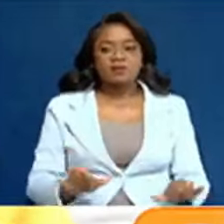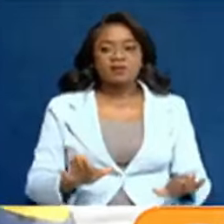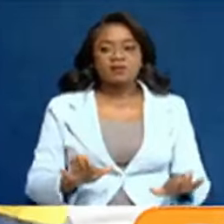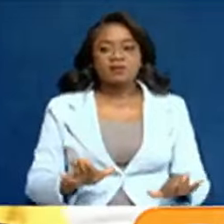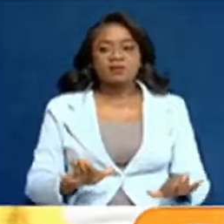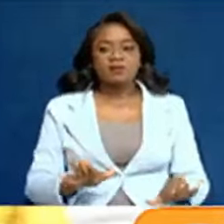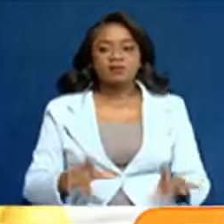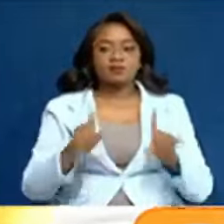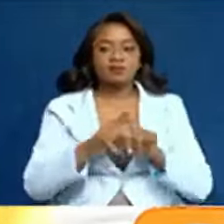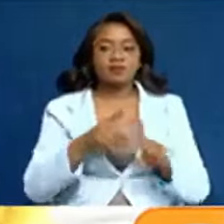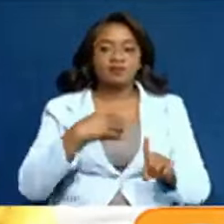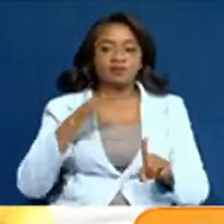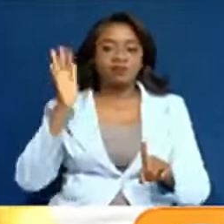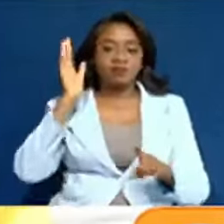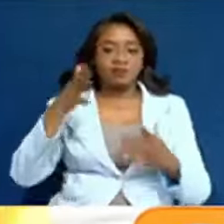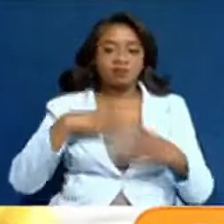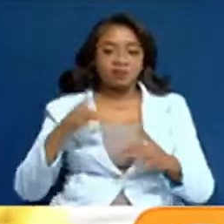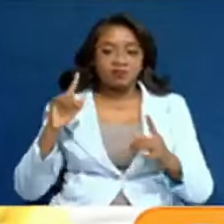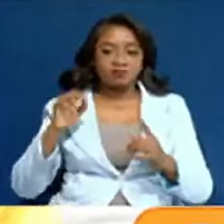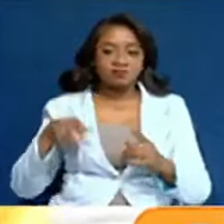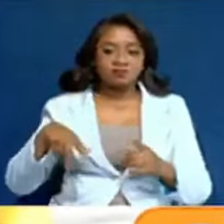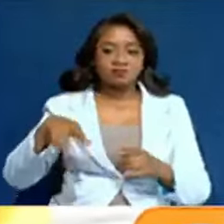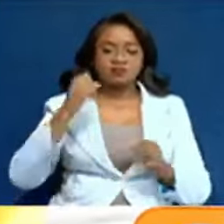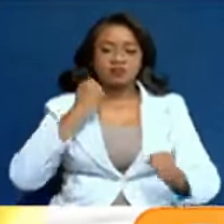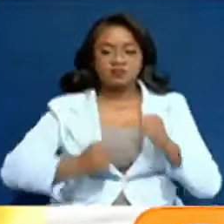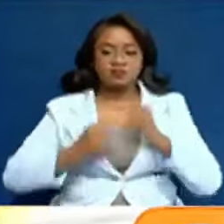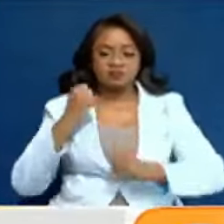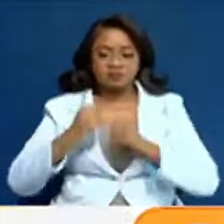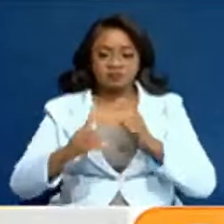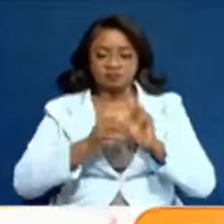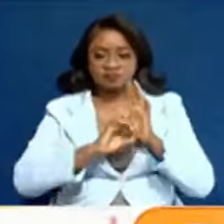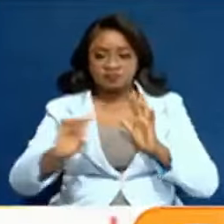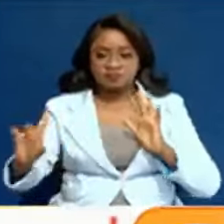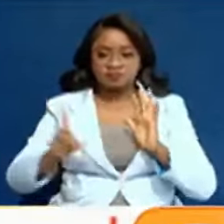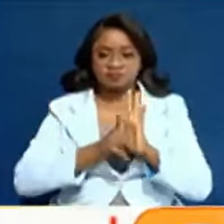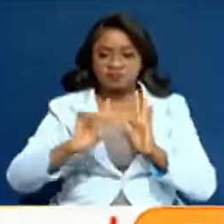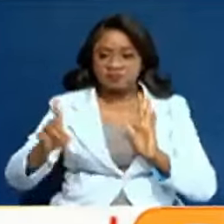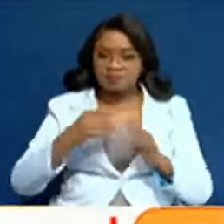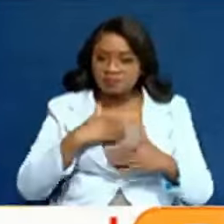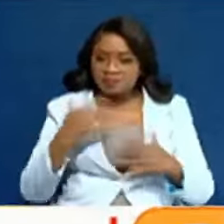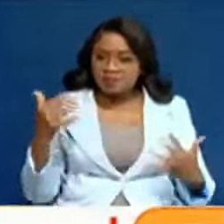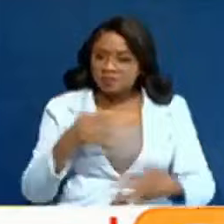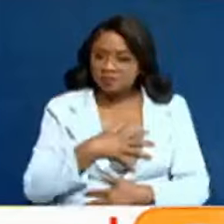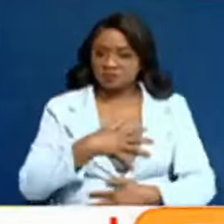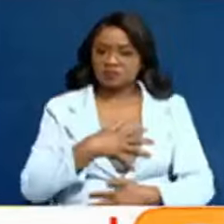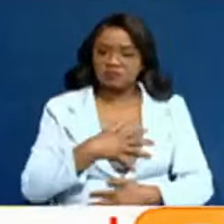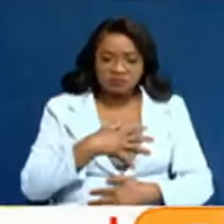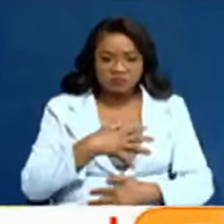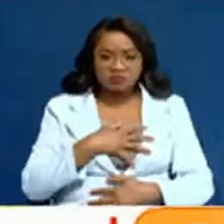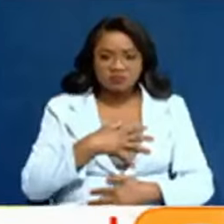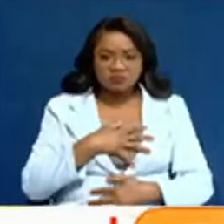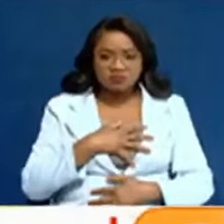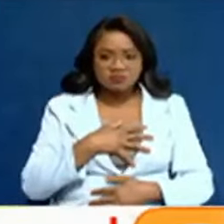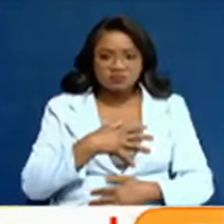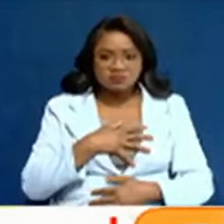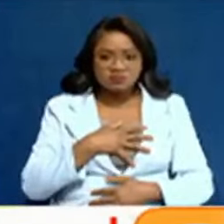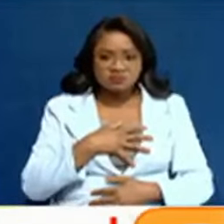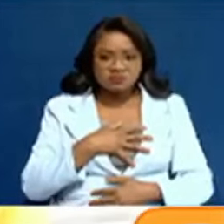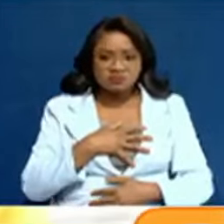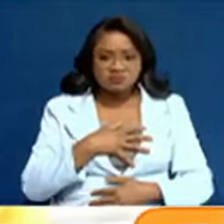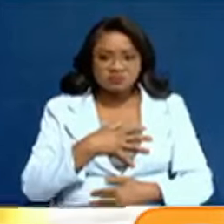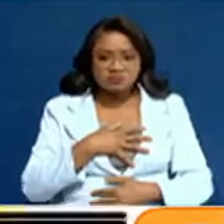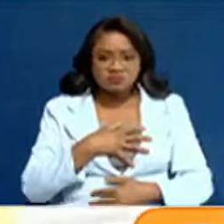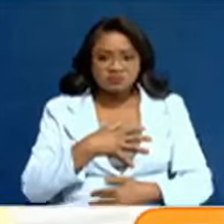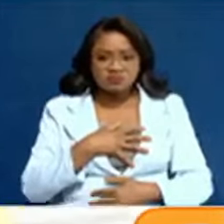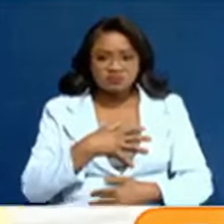Nasikia kama watu napita, watu nakimbia, watu nakimbia. Eh, kony, kony. Sio ni msuri,